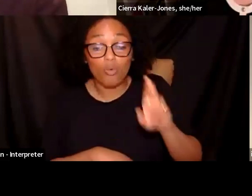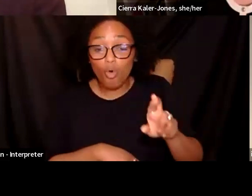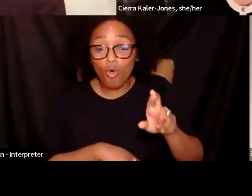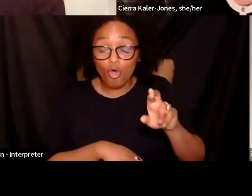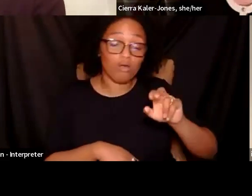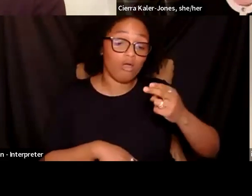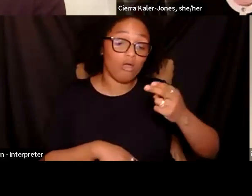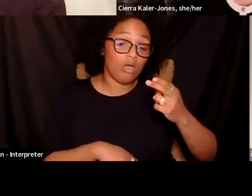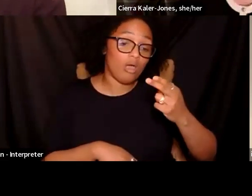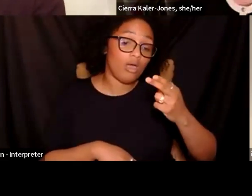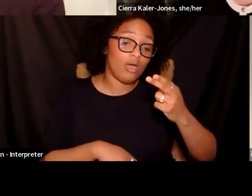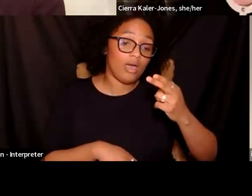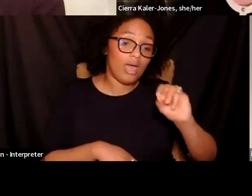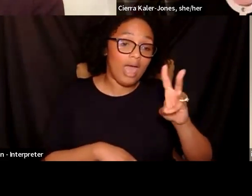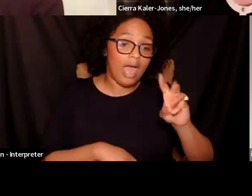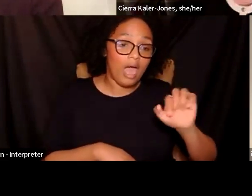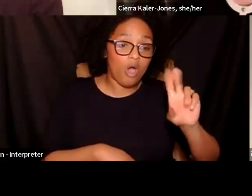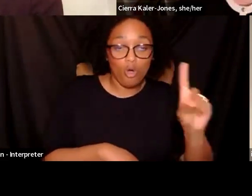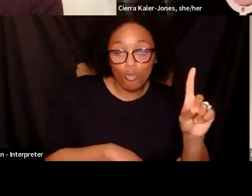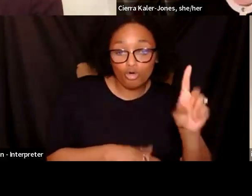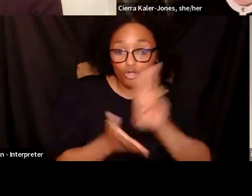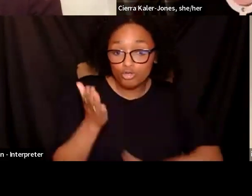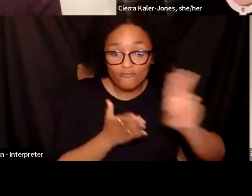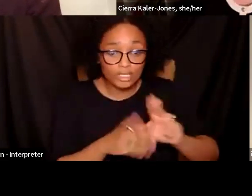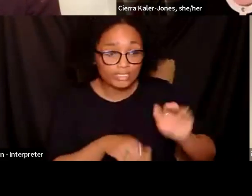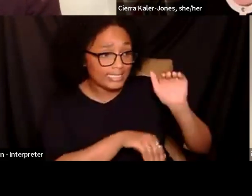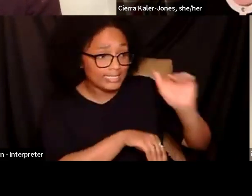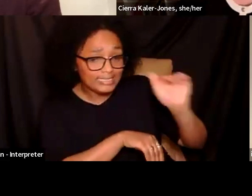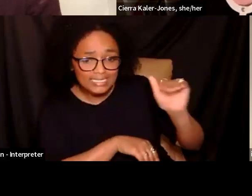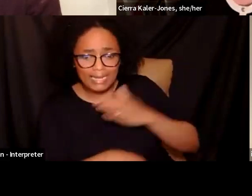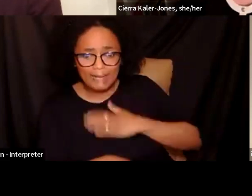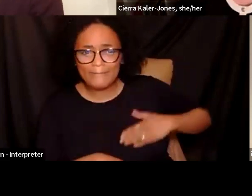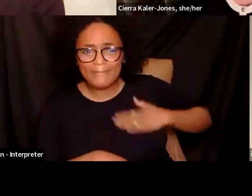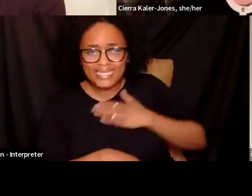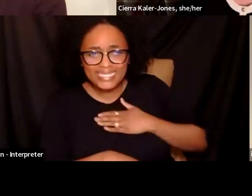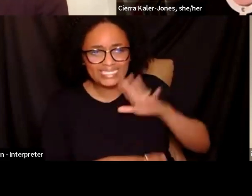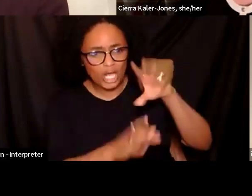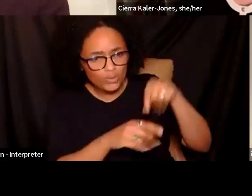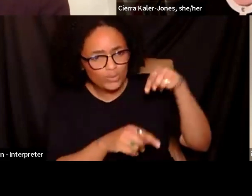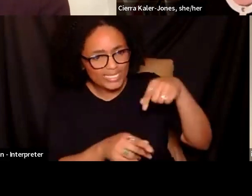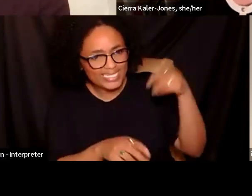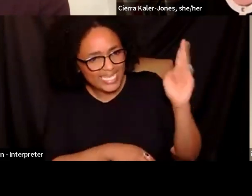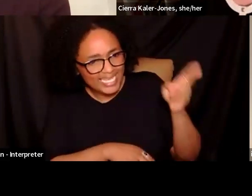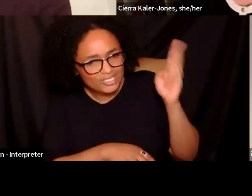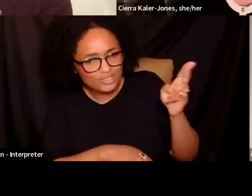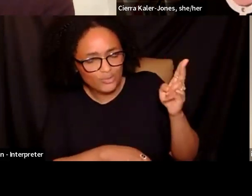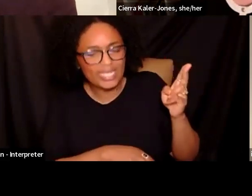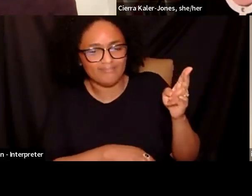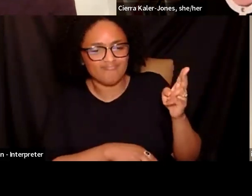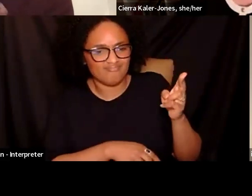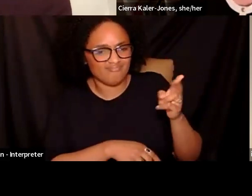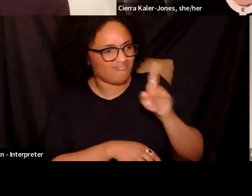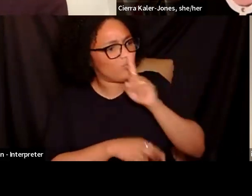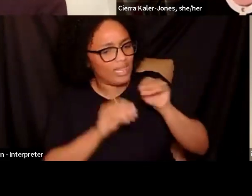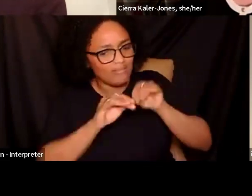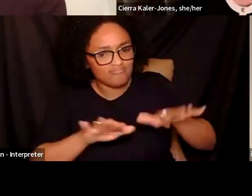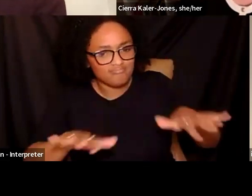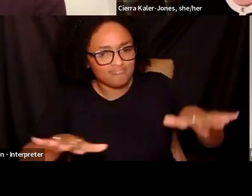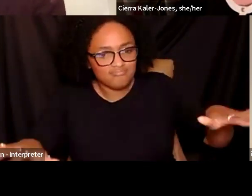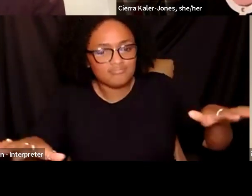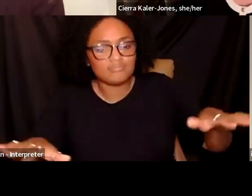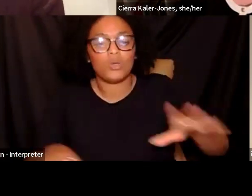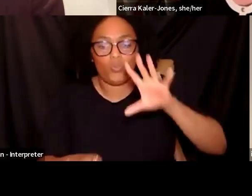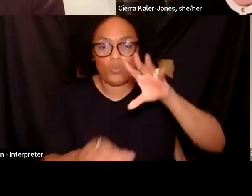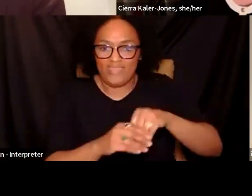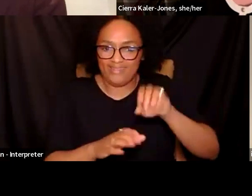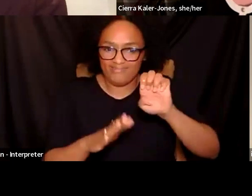organize yourselves in study groups and read these texts and figure out how you can make this work digestible for students in the elementary schools and the